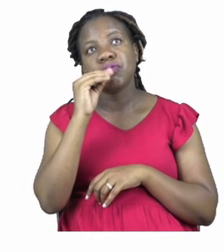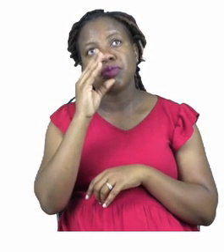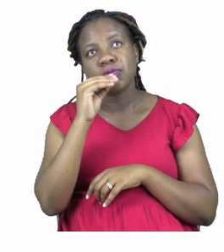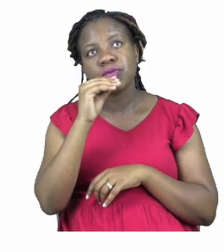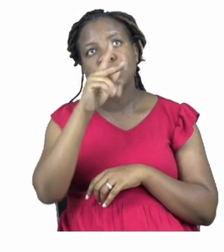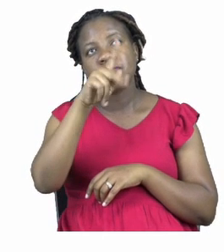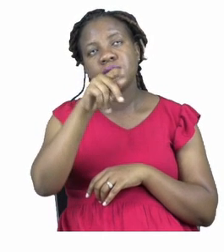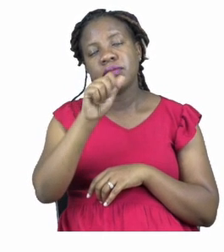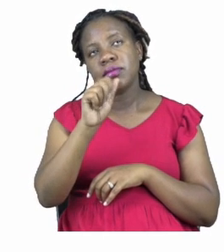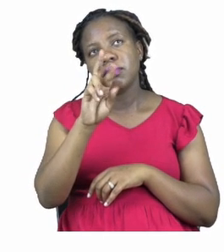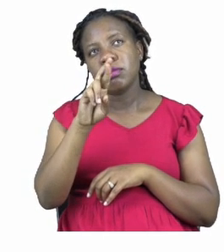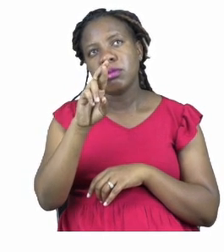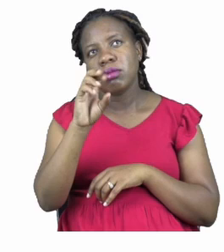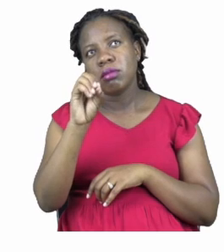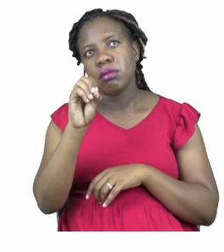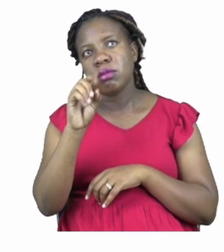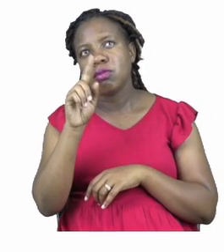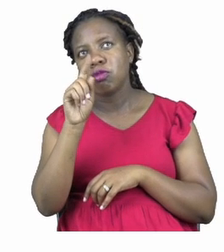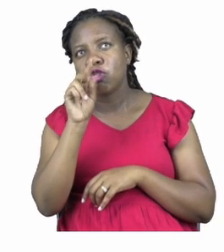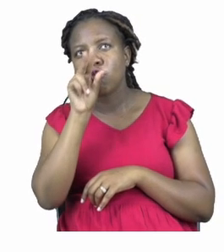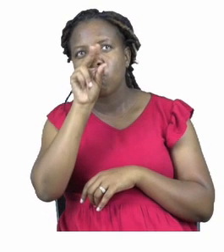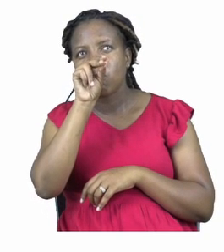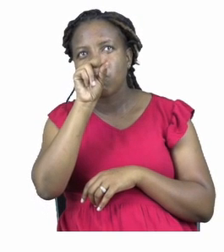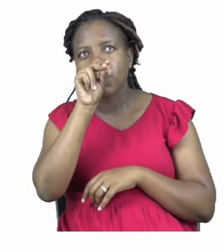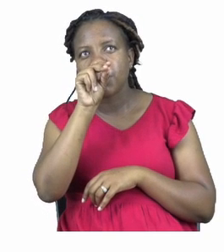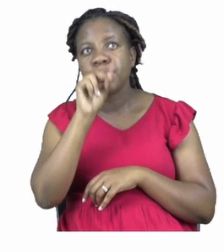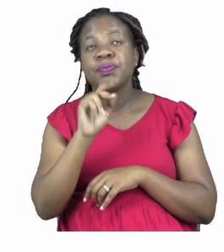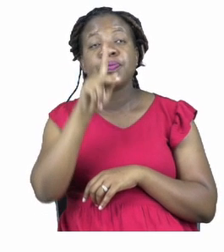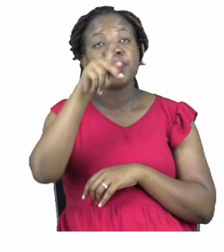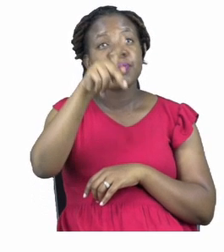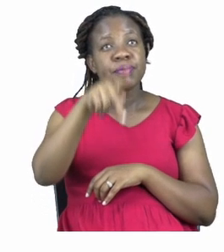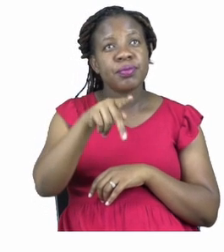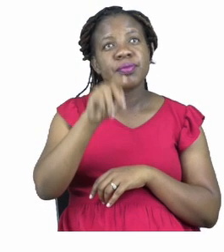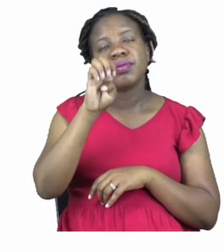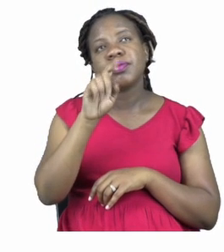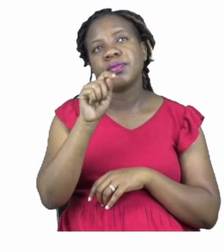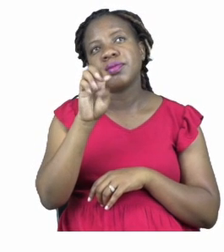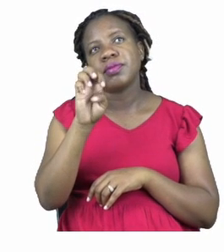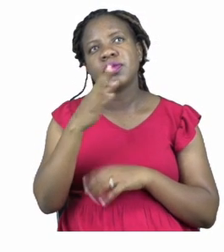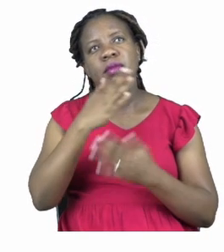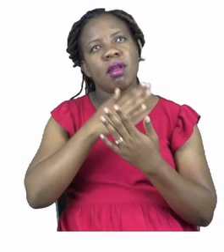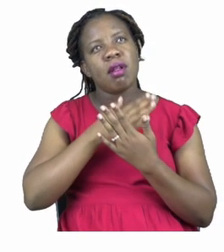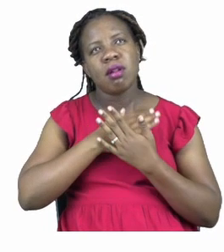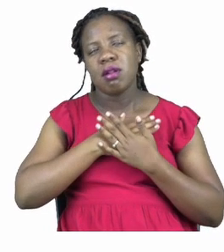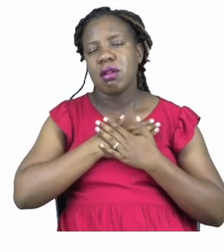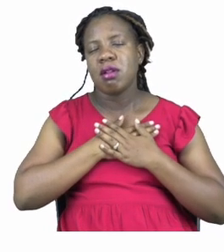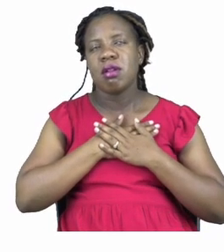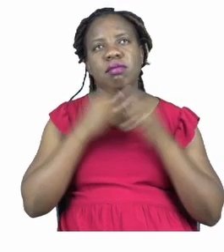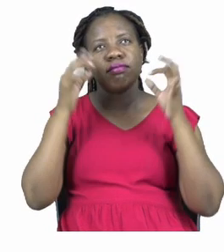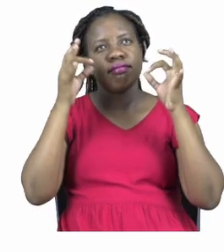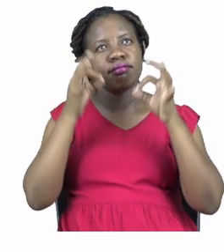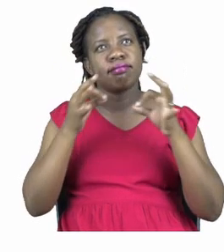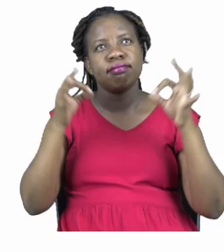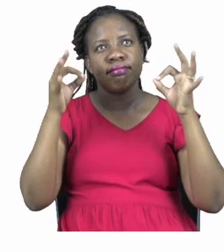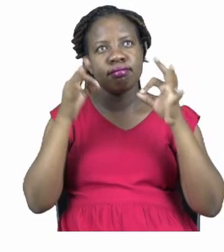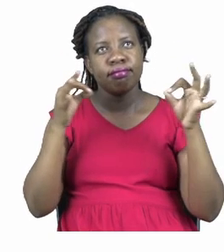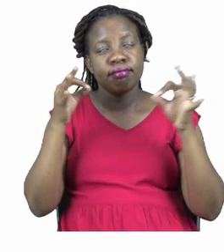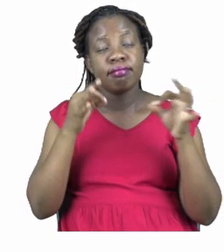Peter loves to sing. He sings his favorite